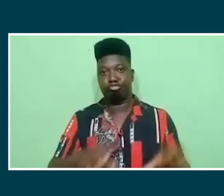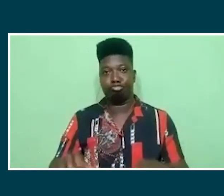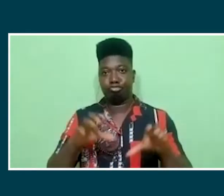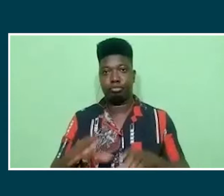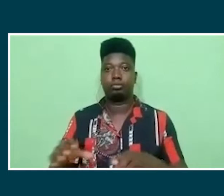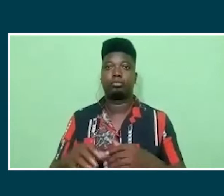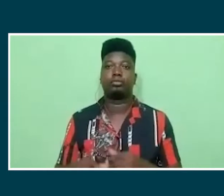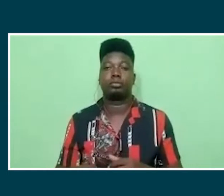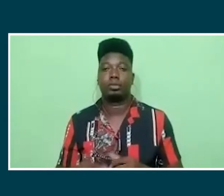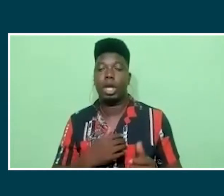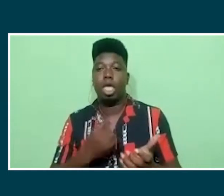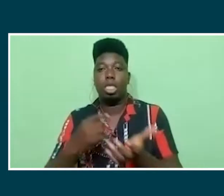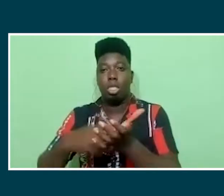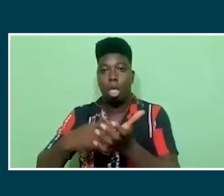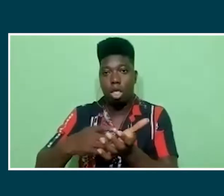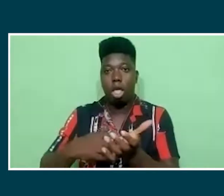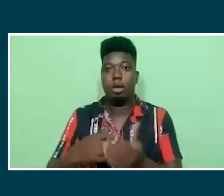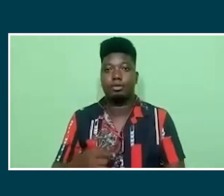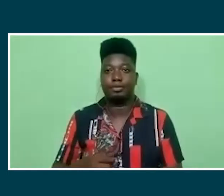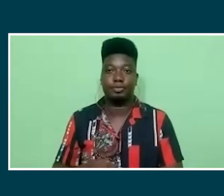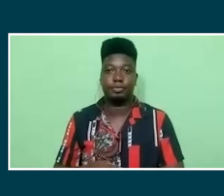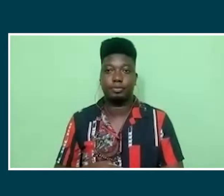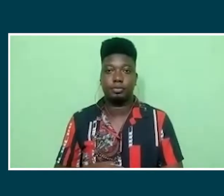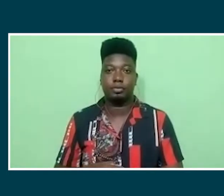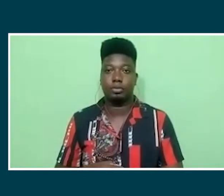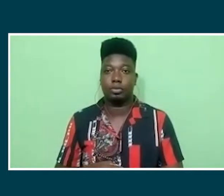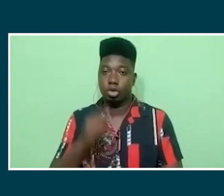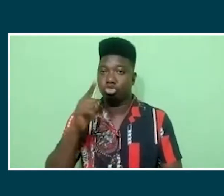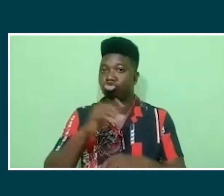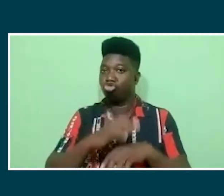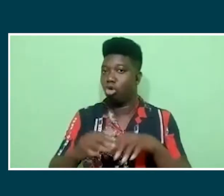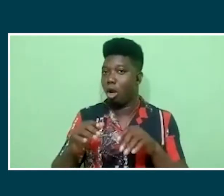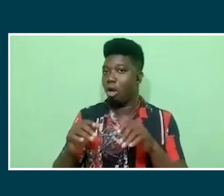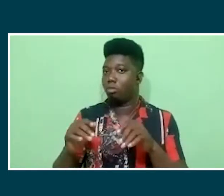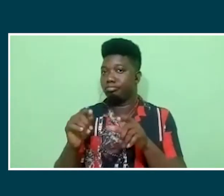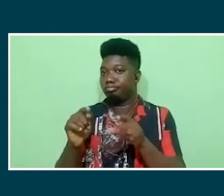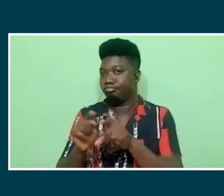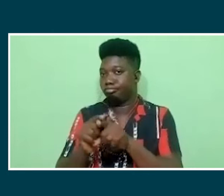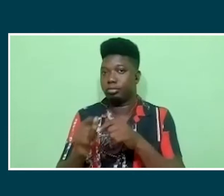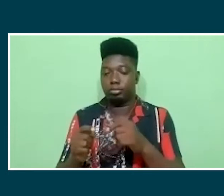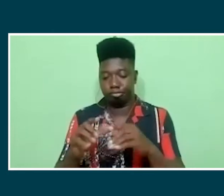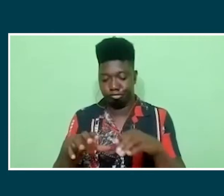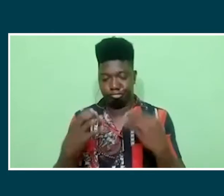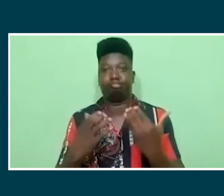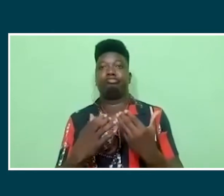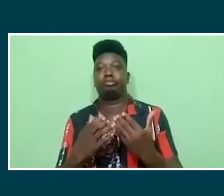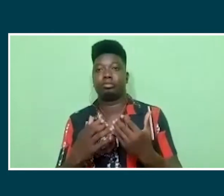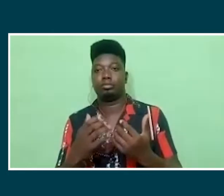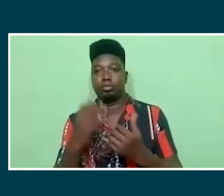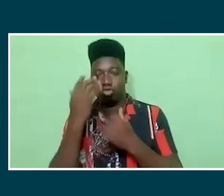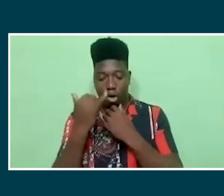are negative, and you don't also clarify why you are making them do